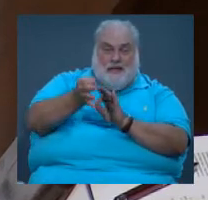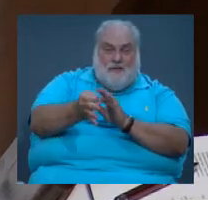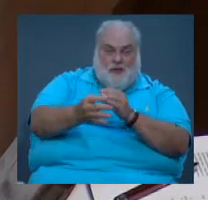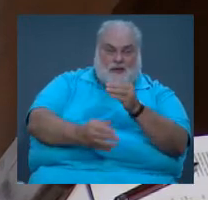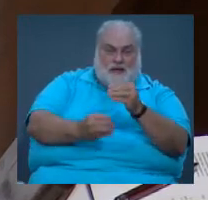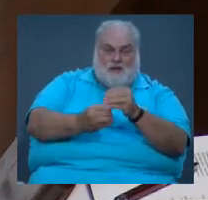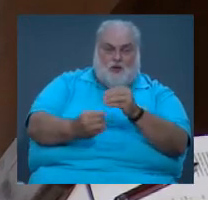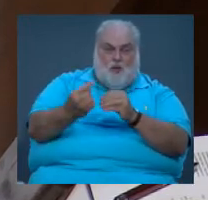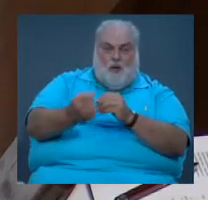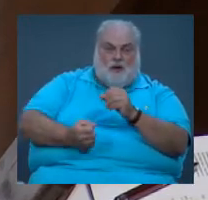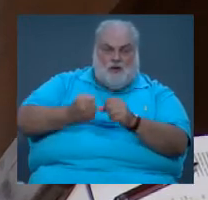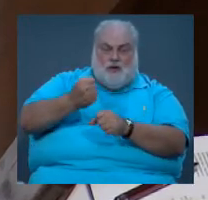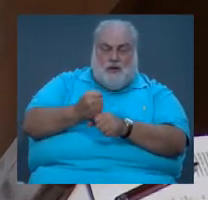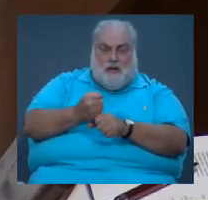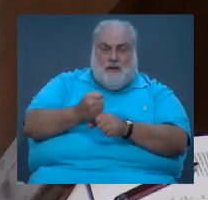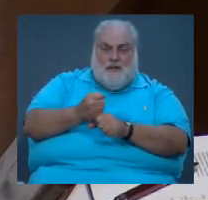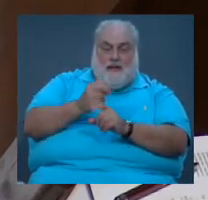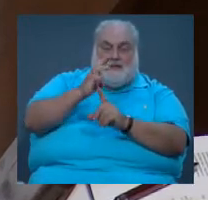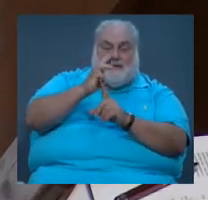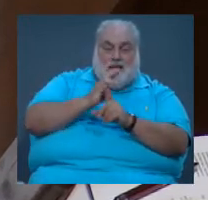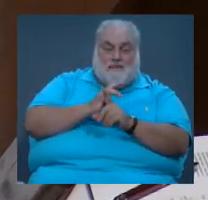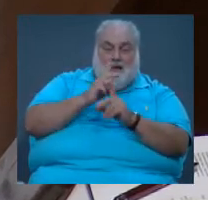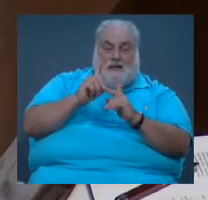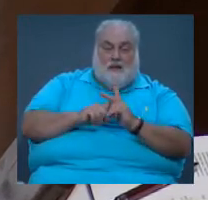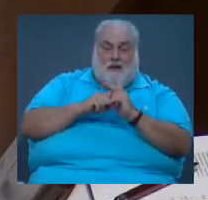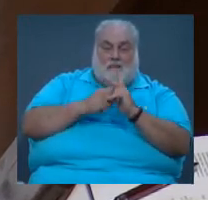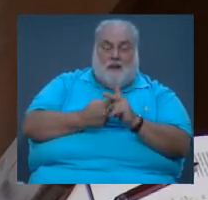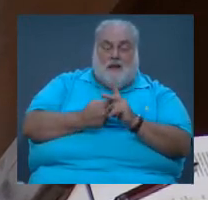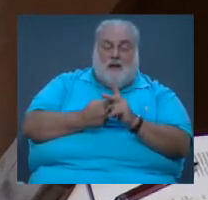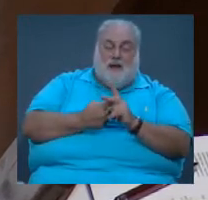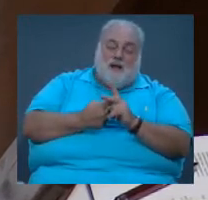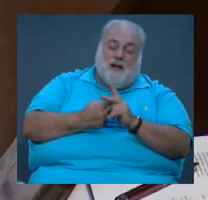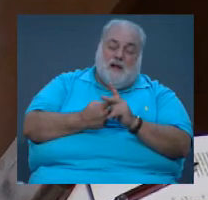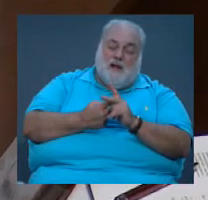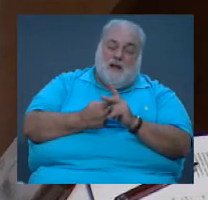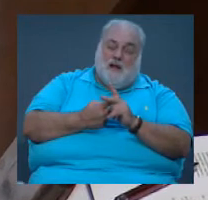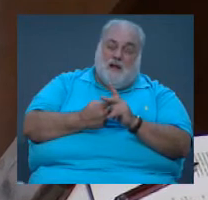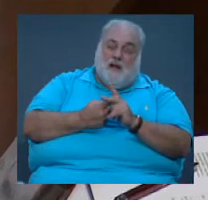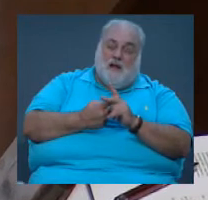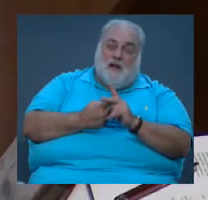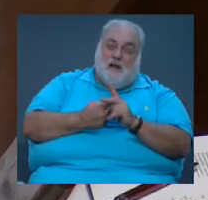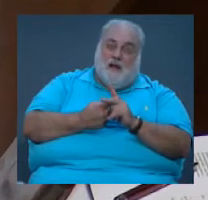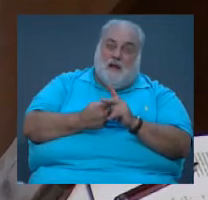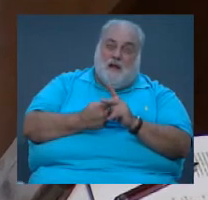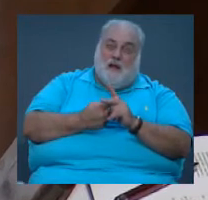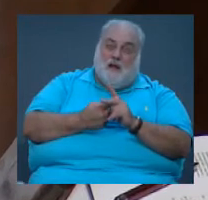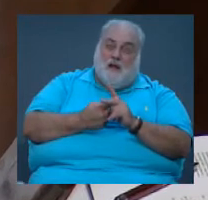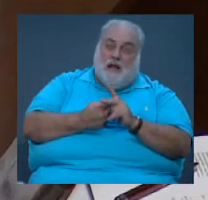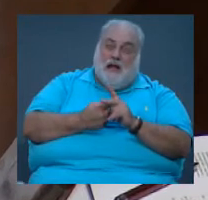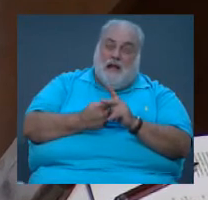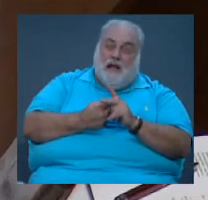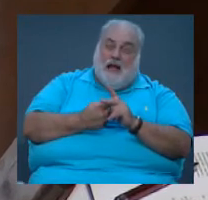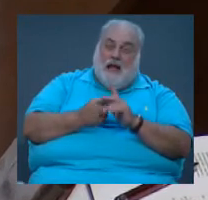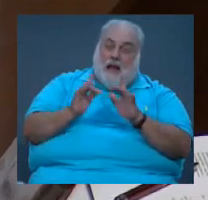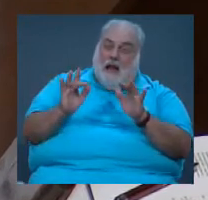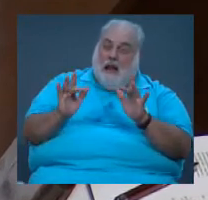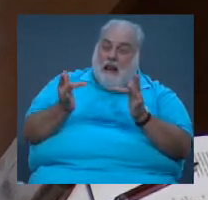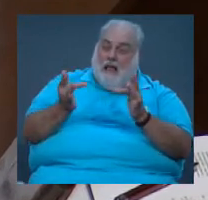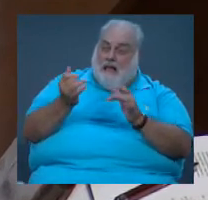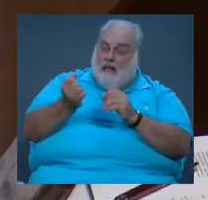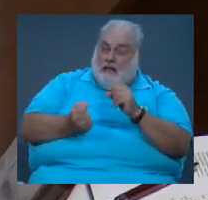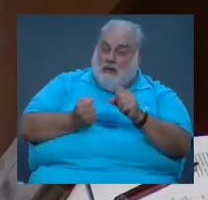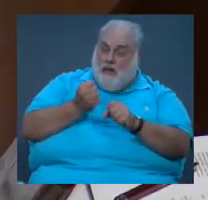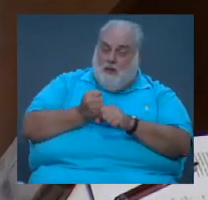additional year. The 6 months began in what was a relatively mild year, and we